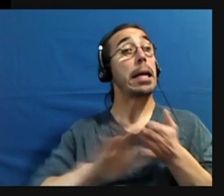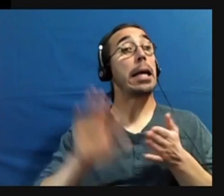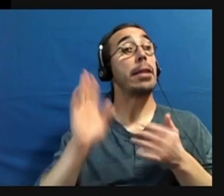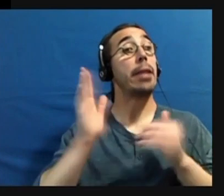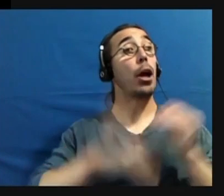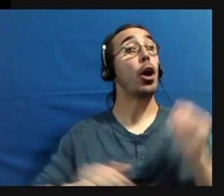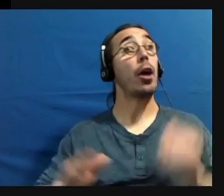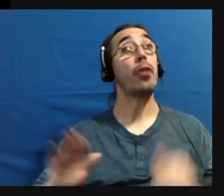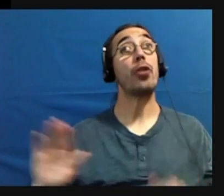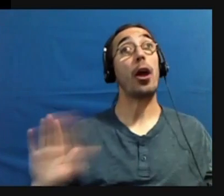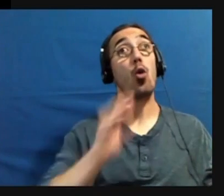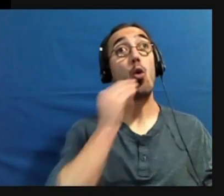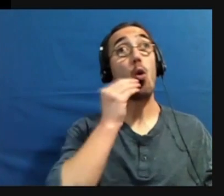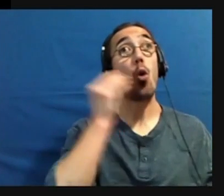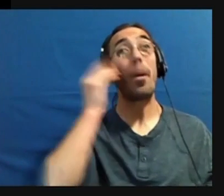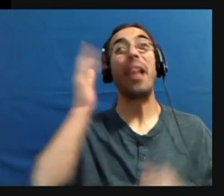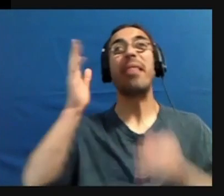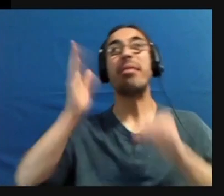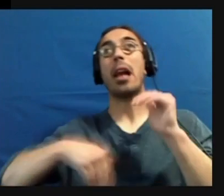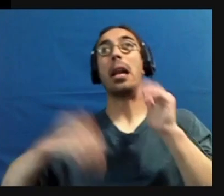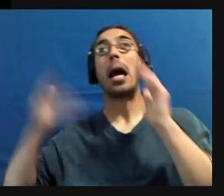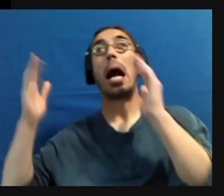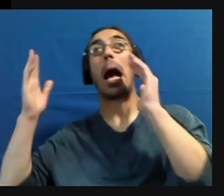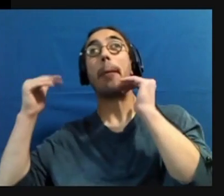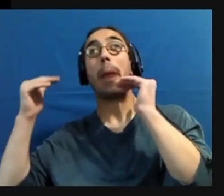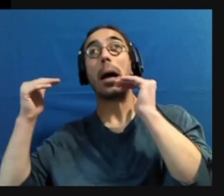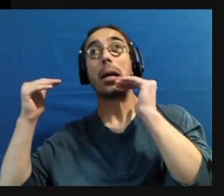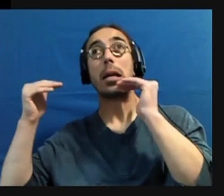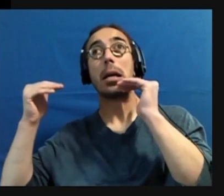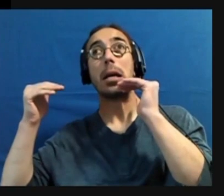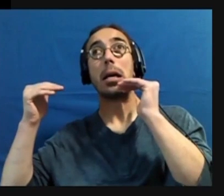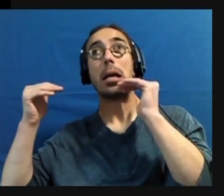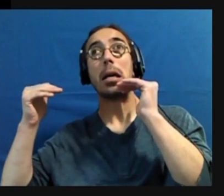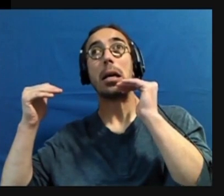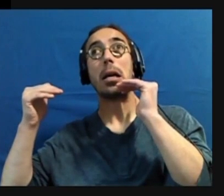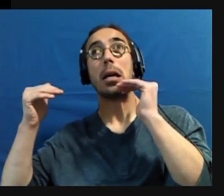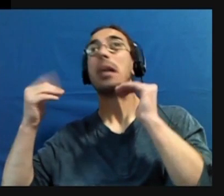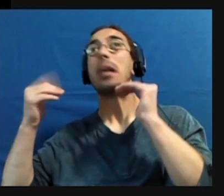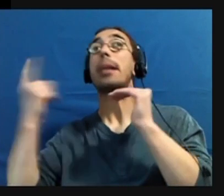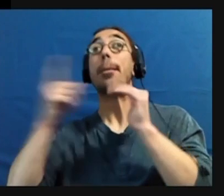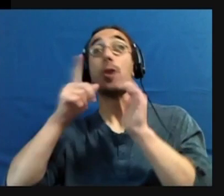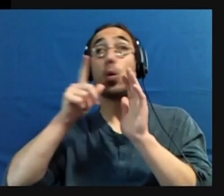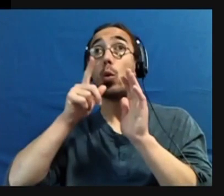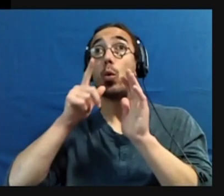than expect somebody without a reading education.